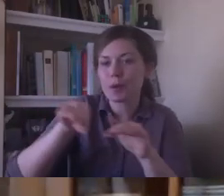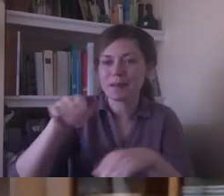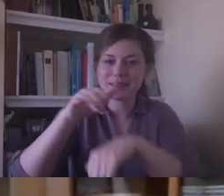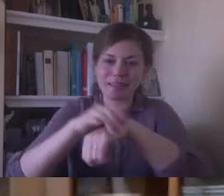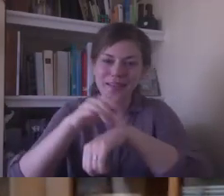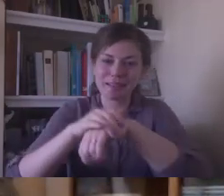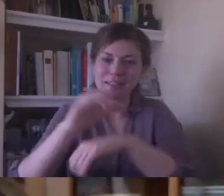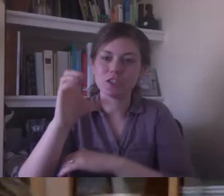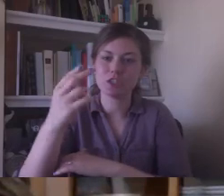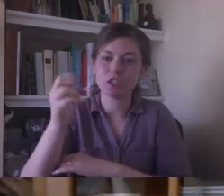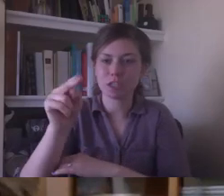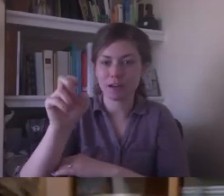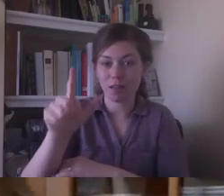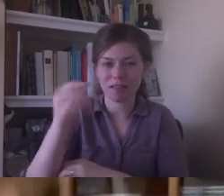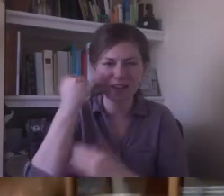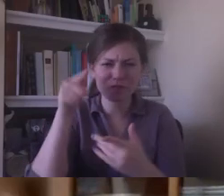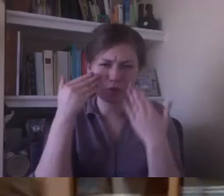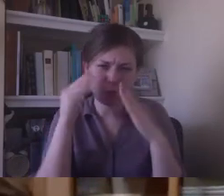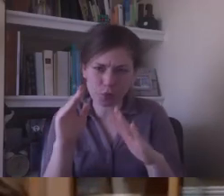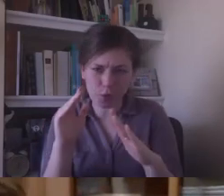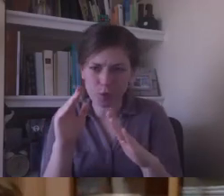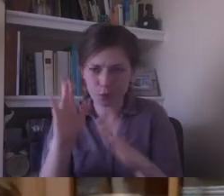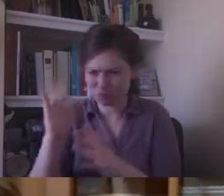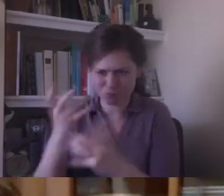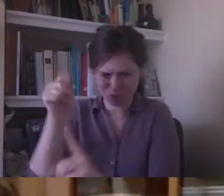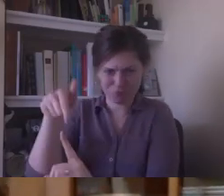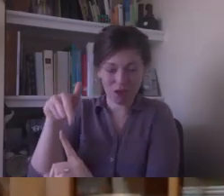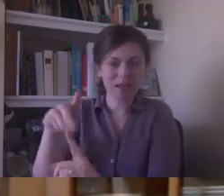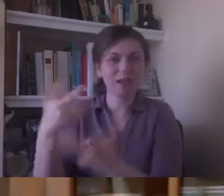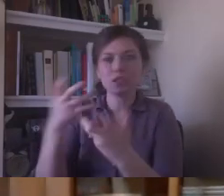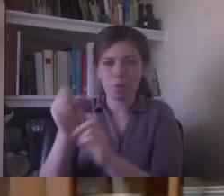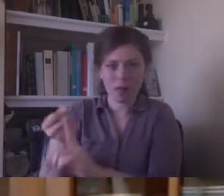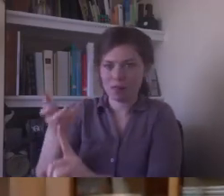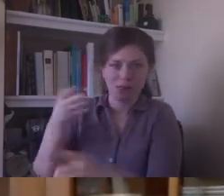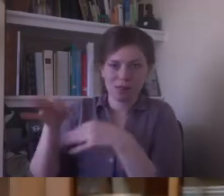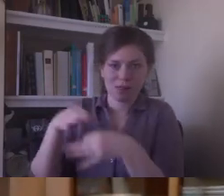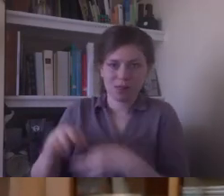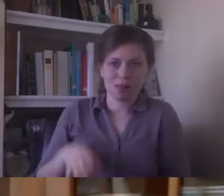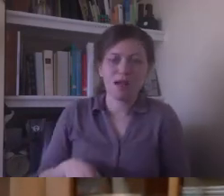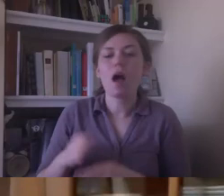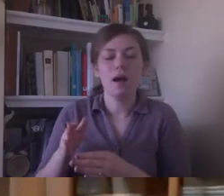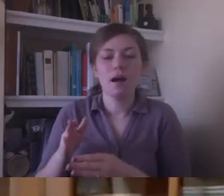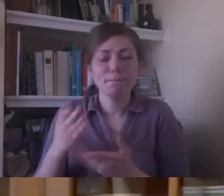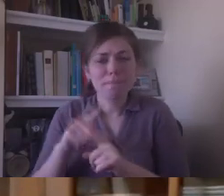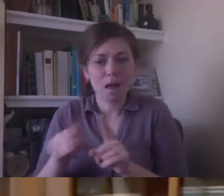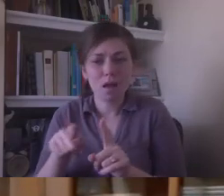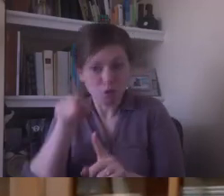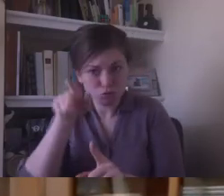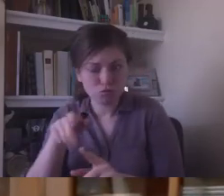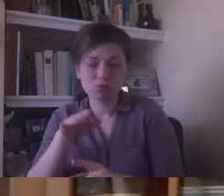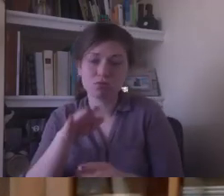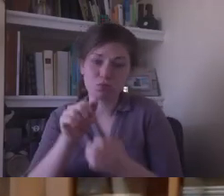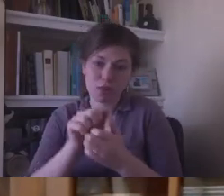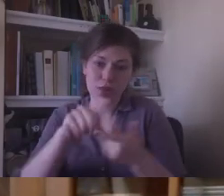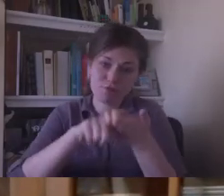don't know about the English Channel, I don't want to take the time now to do it, but maybe that's something that you and your friends or